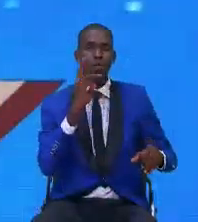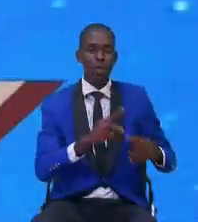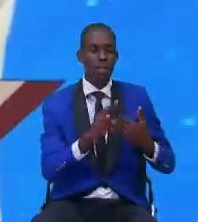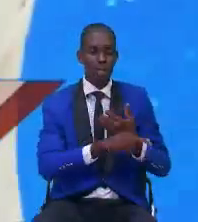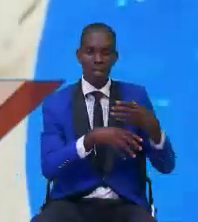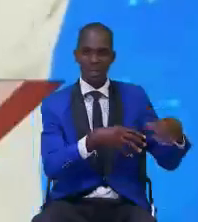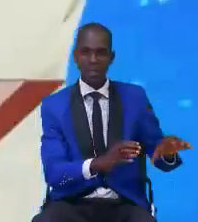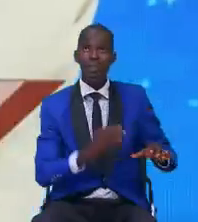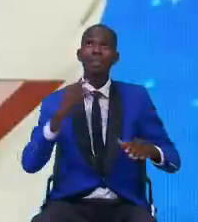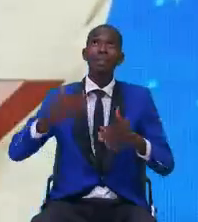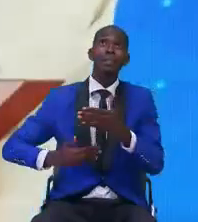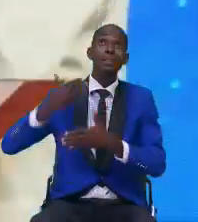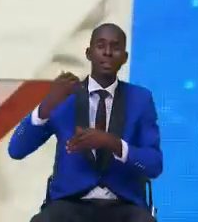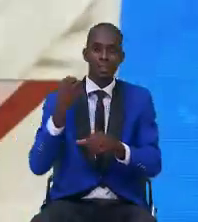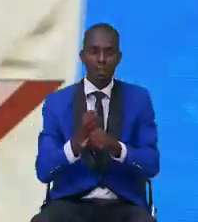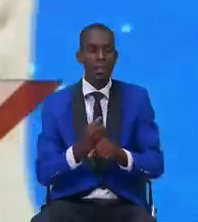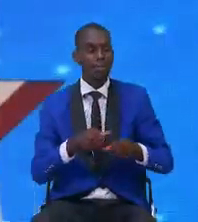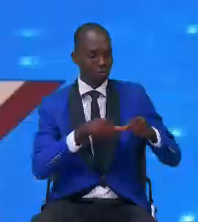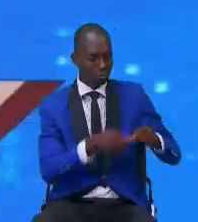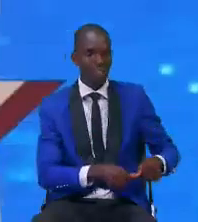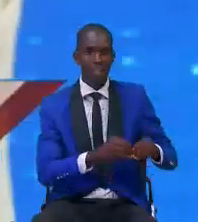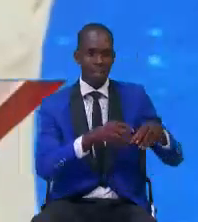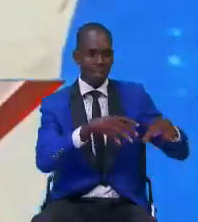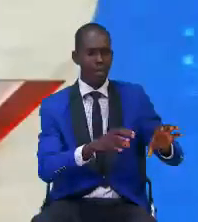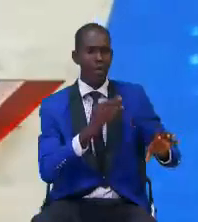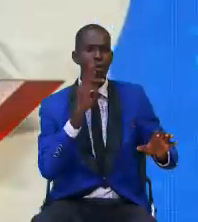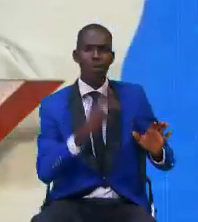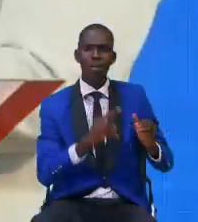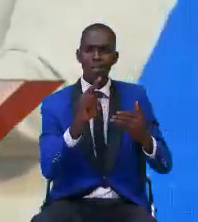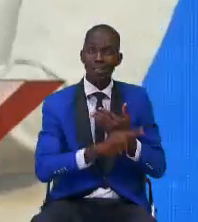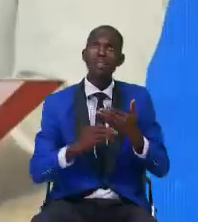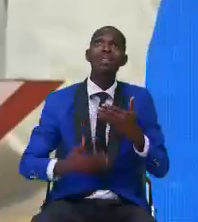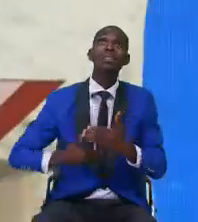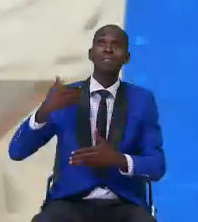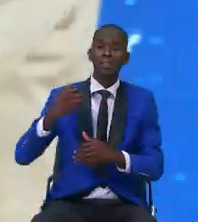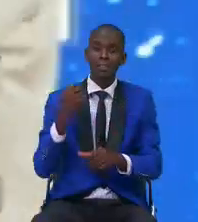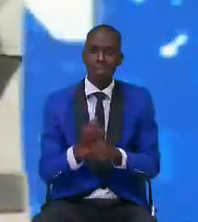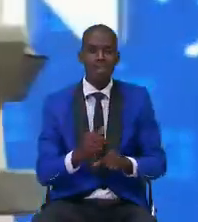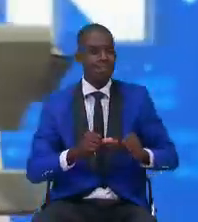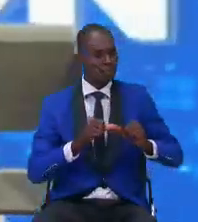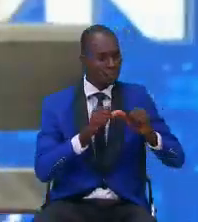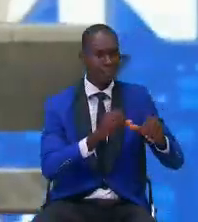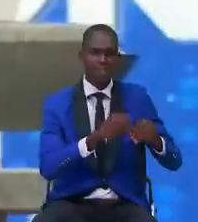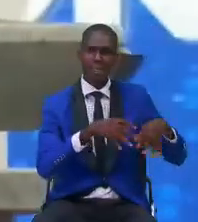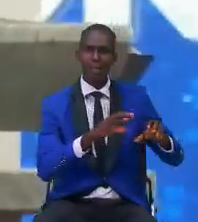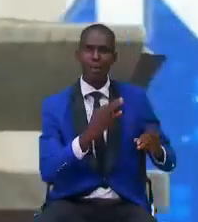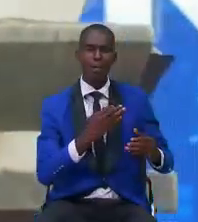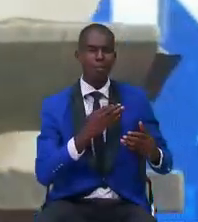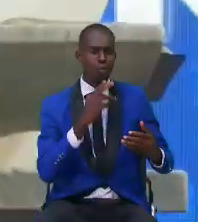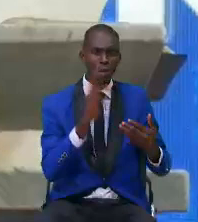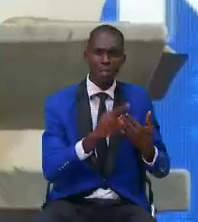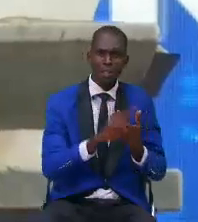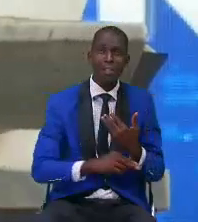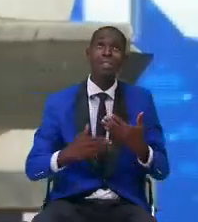they're in the class of wickedness. The following year, they're in the class of worldliness. The following year, they're still in